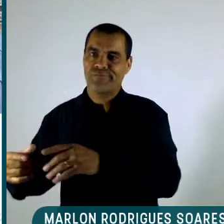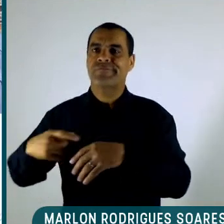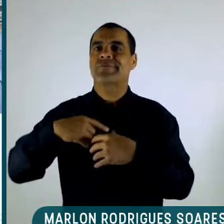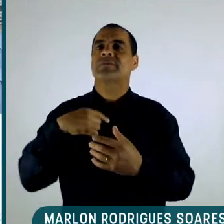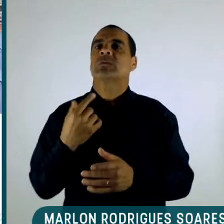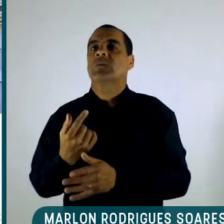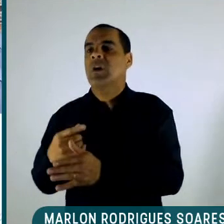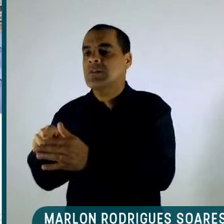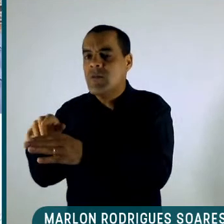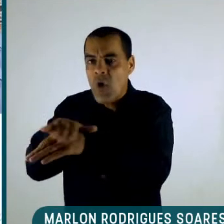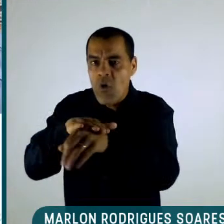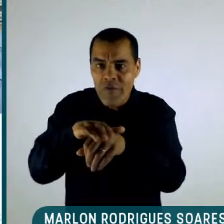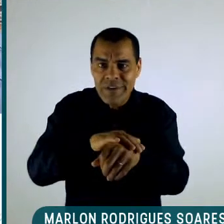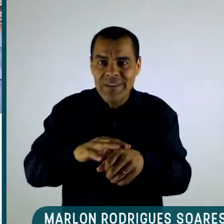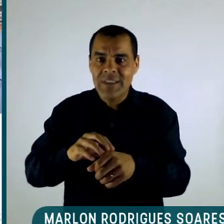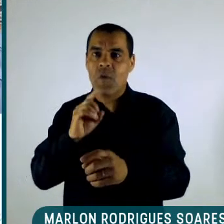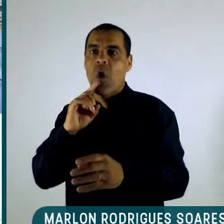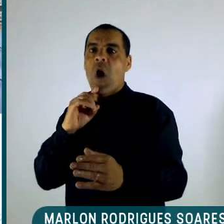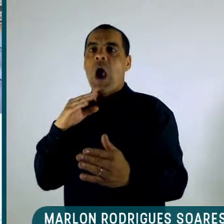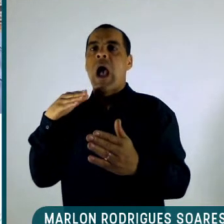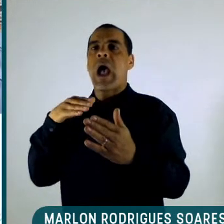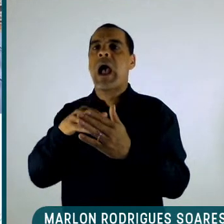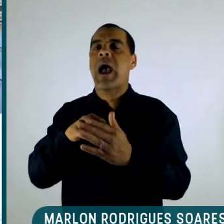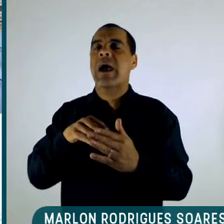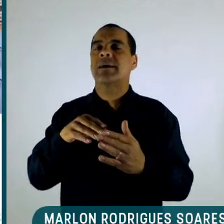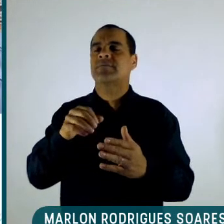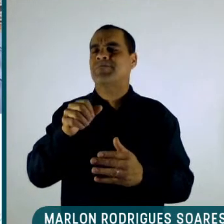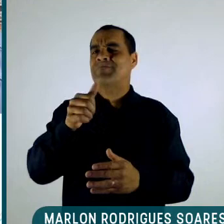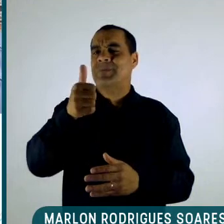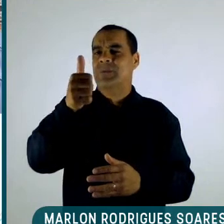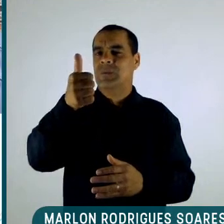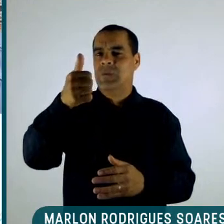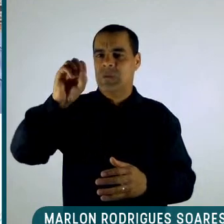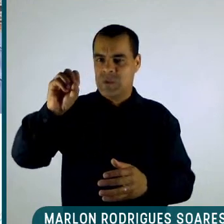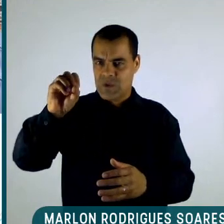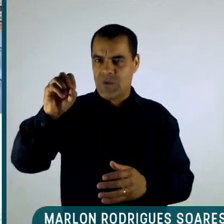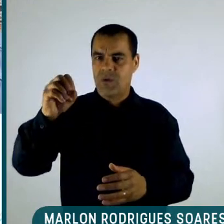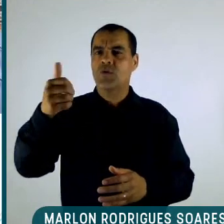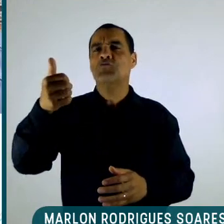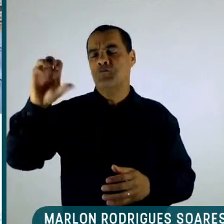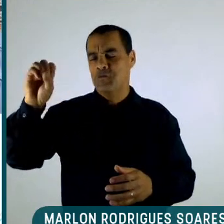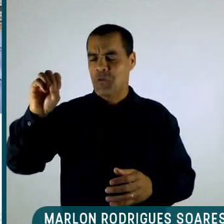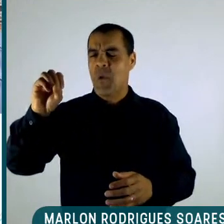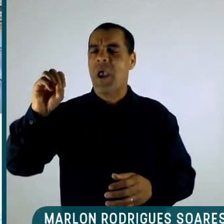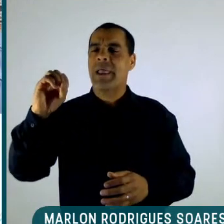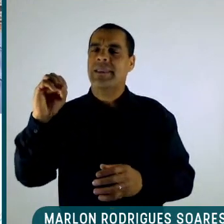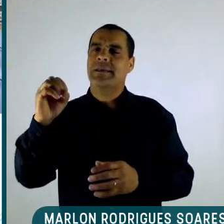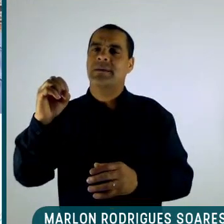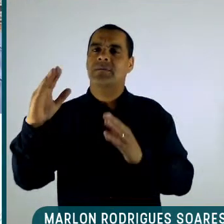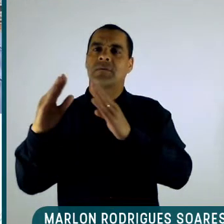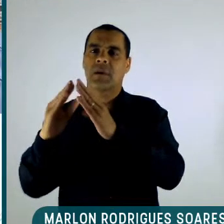more. And we convened the inhabitants that for each 50 houses.